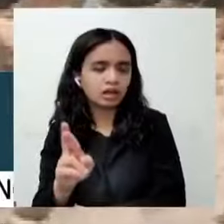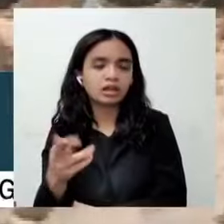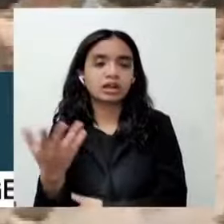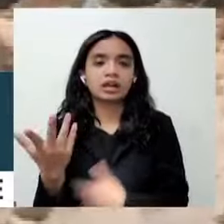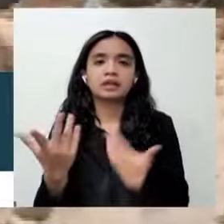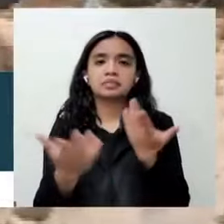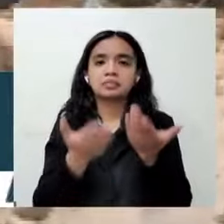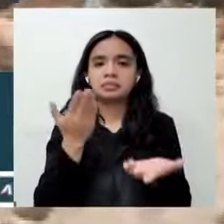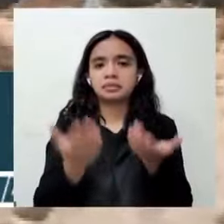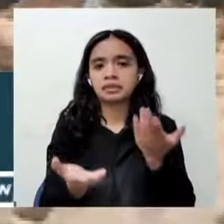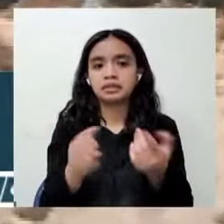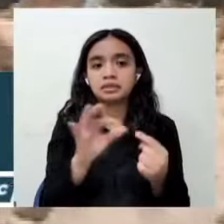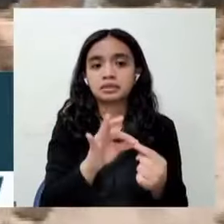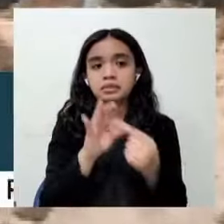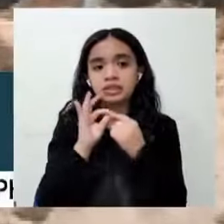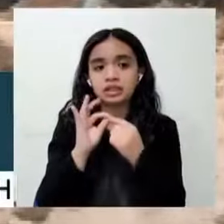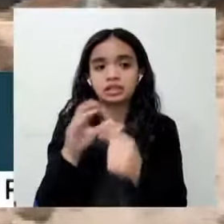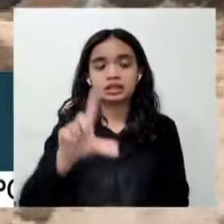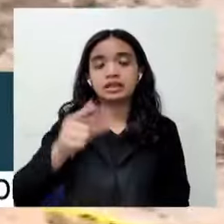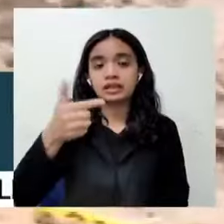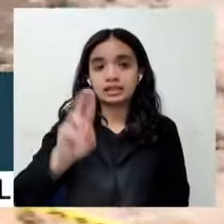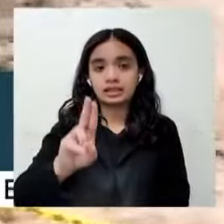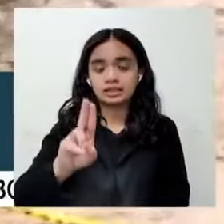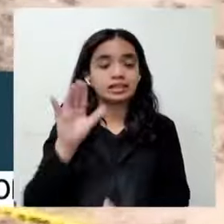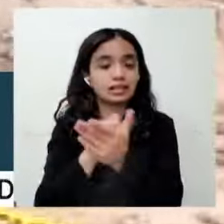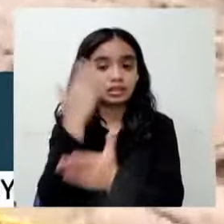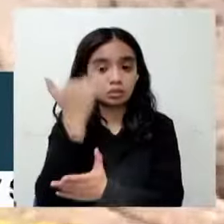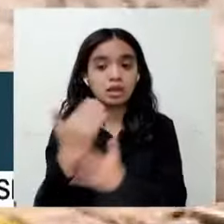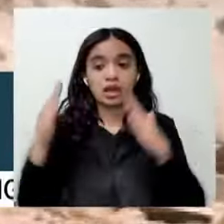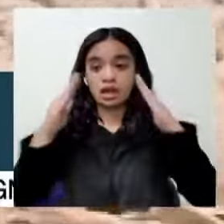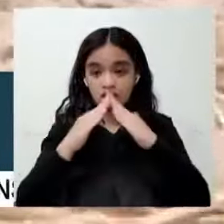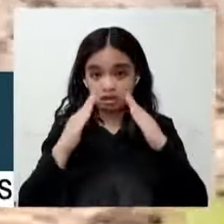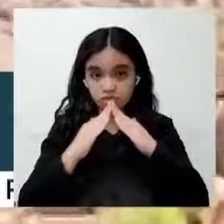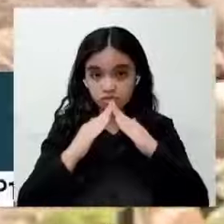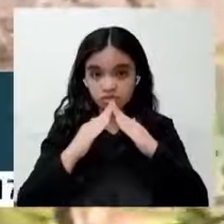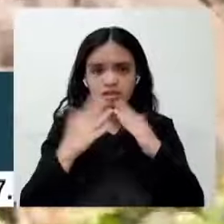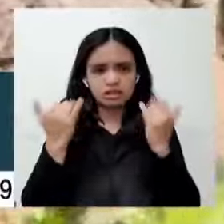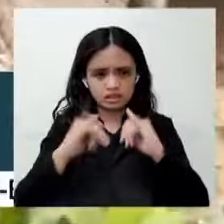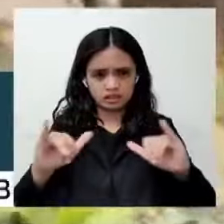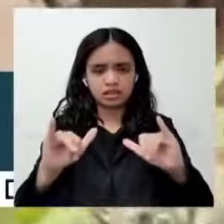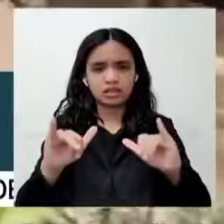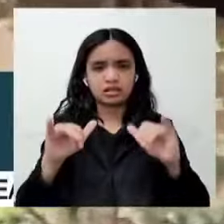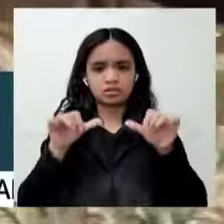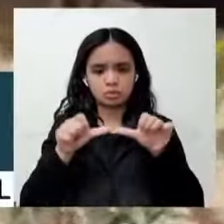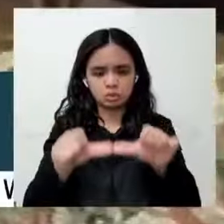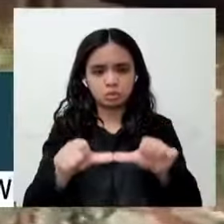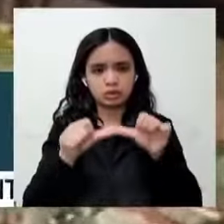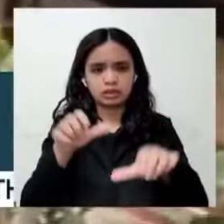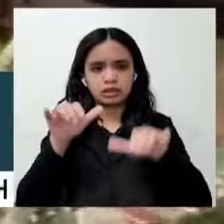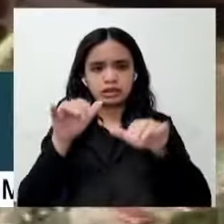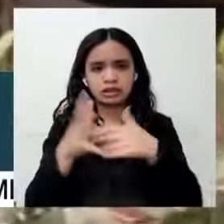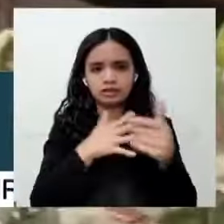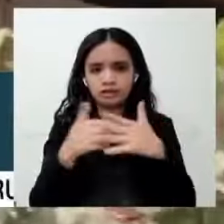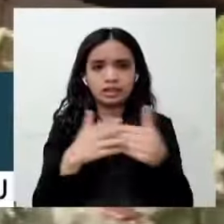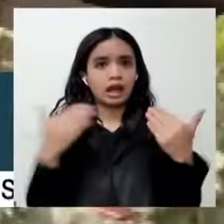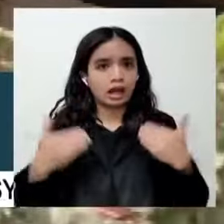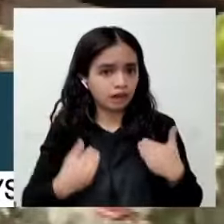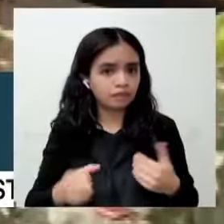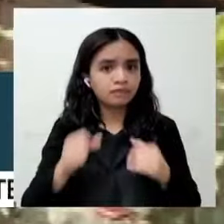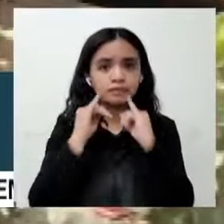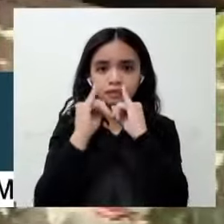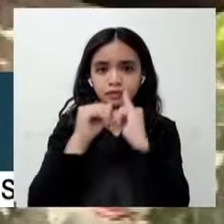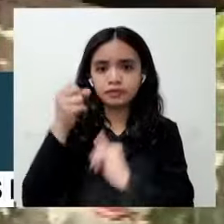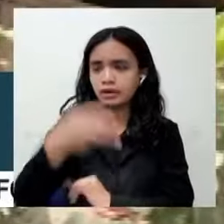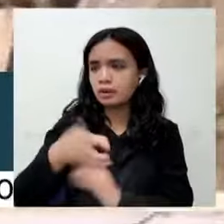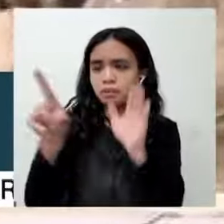especially, the LGU. Kaya the houses were still there, despite the fact that there was already an order that is a no-build